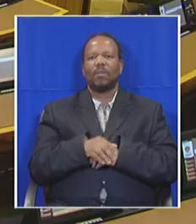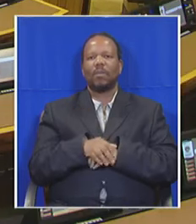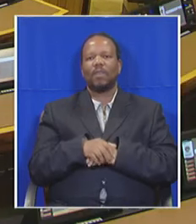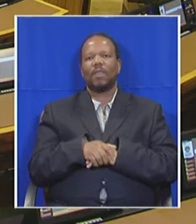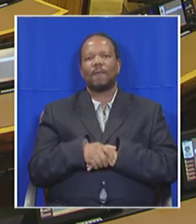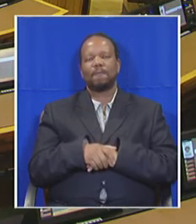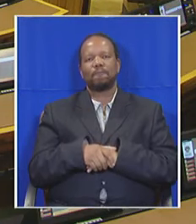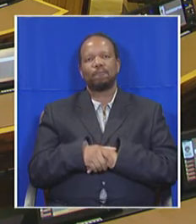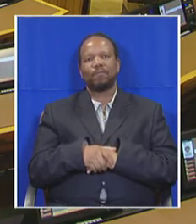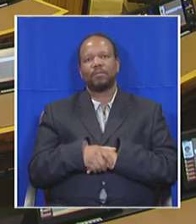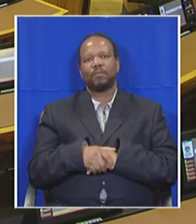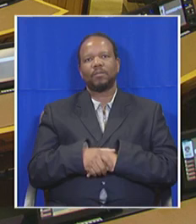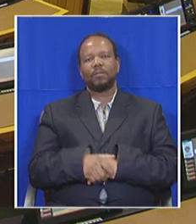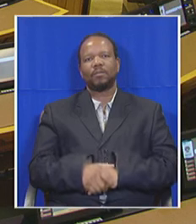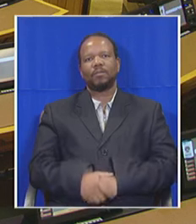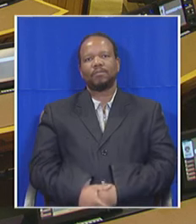Nirni?